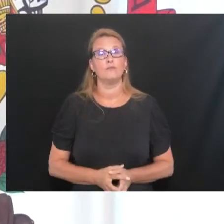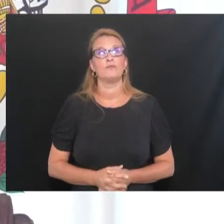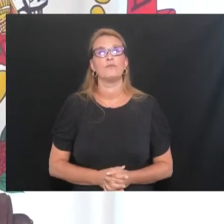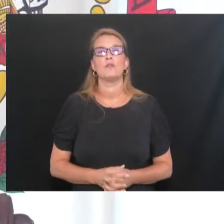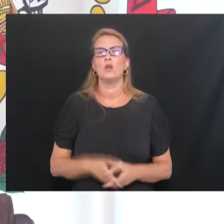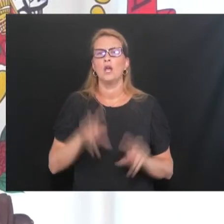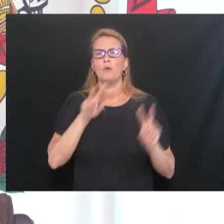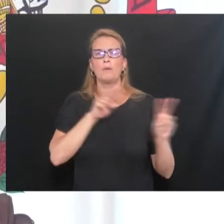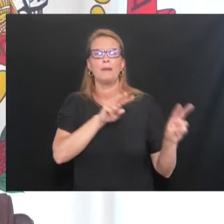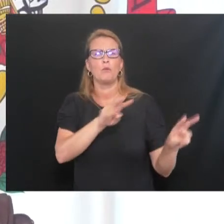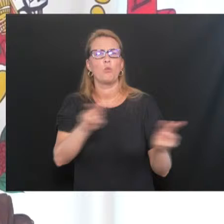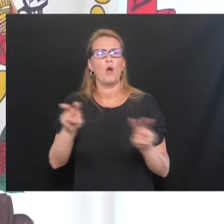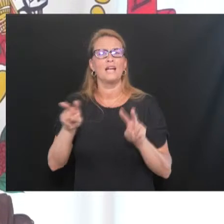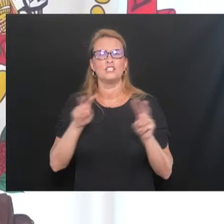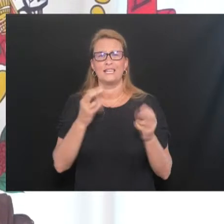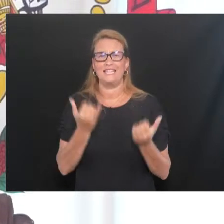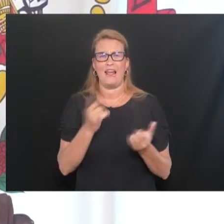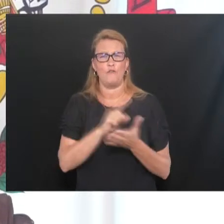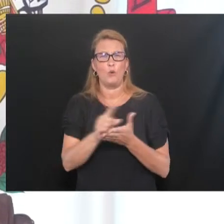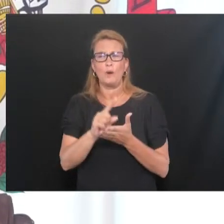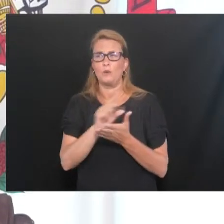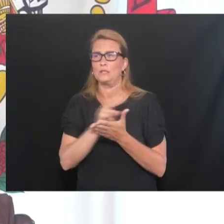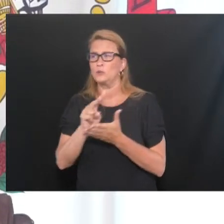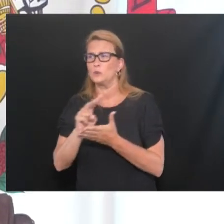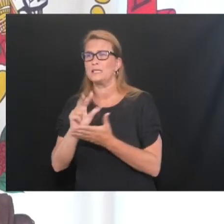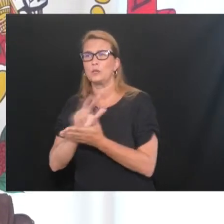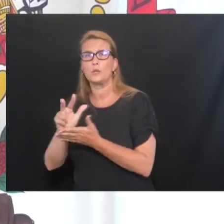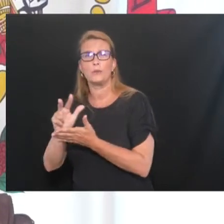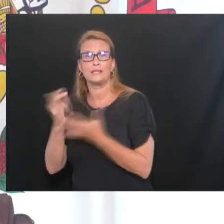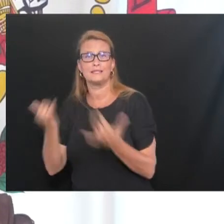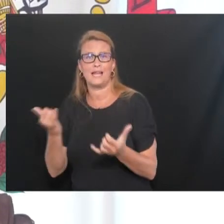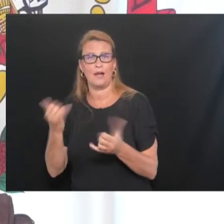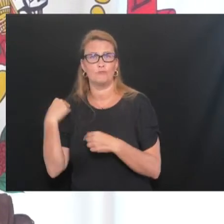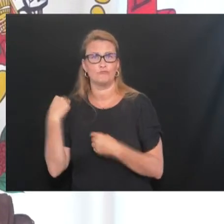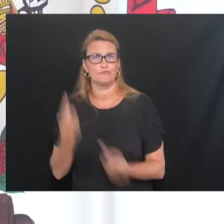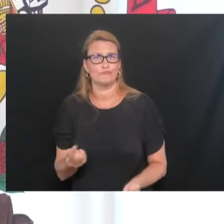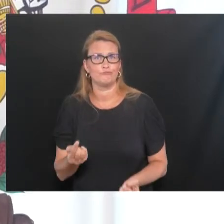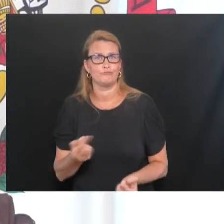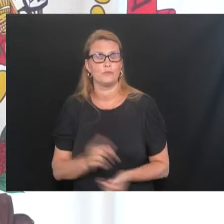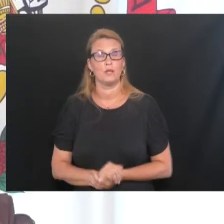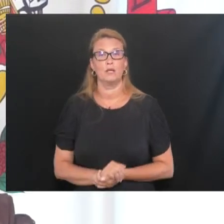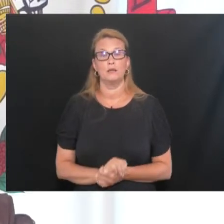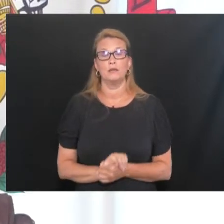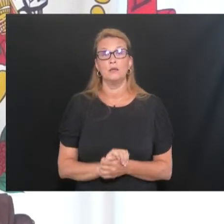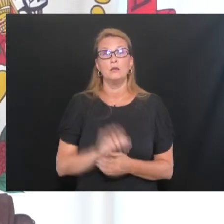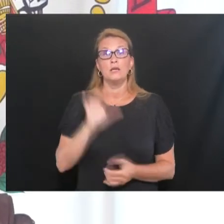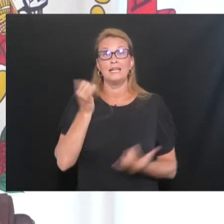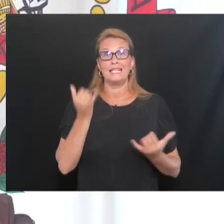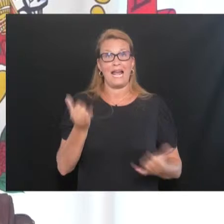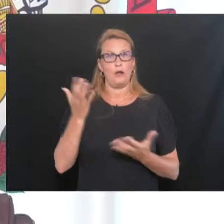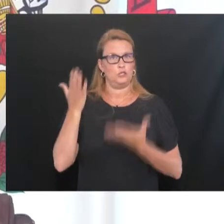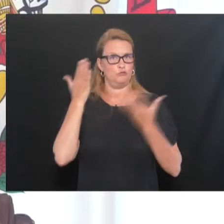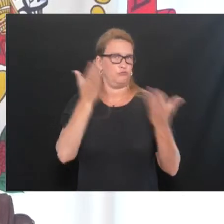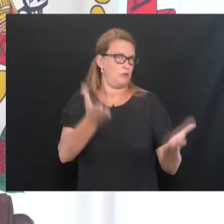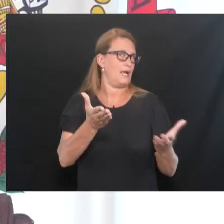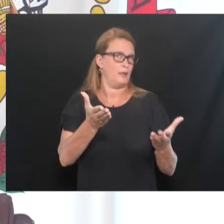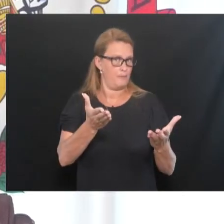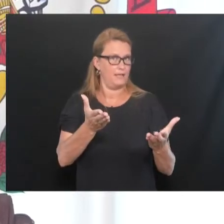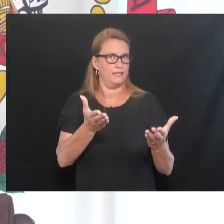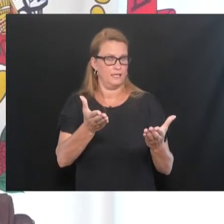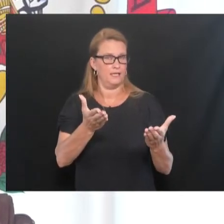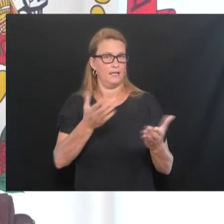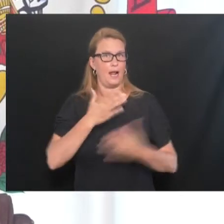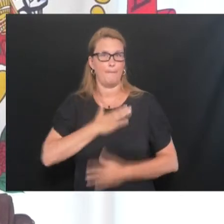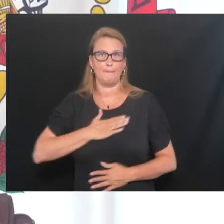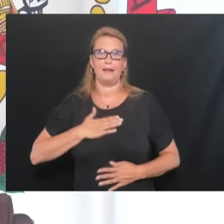been watching for weeks now. With all that being said, it was recommended to me, and I